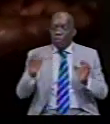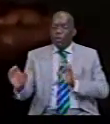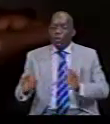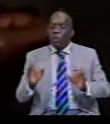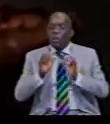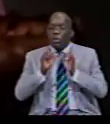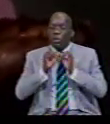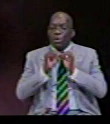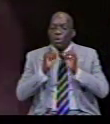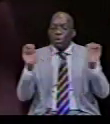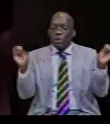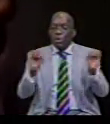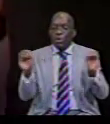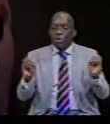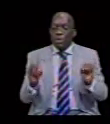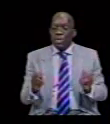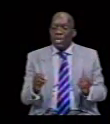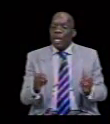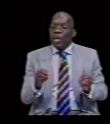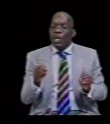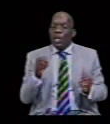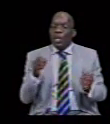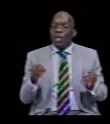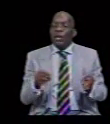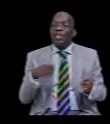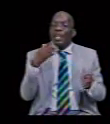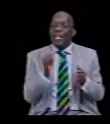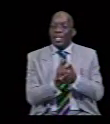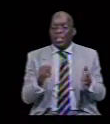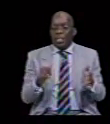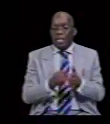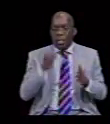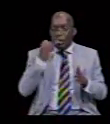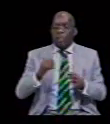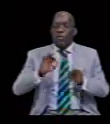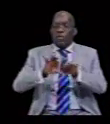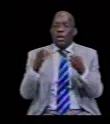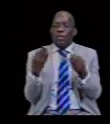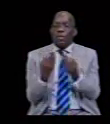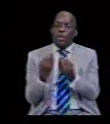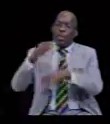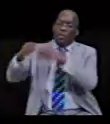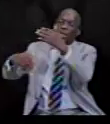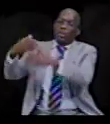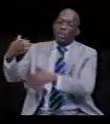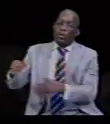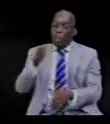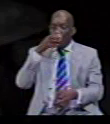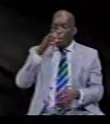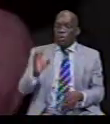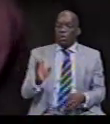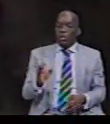It's a generational curse. Now is your turn. And you need to carry the cross.